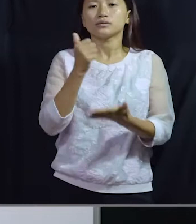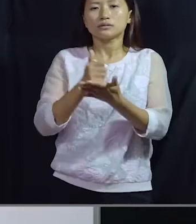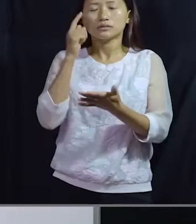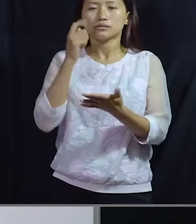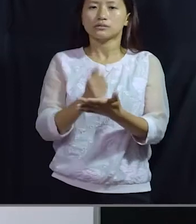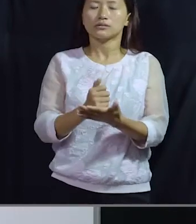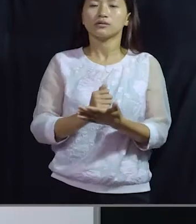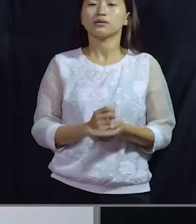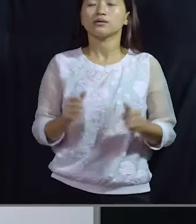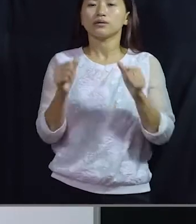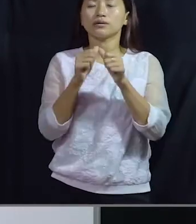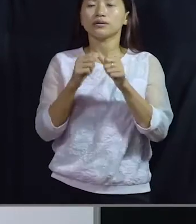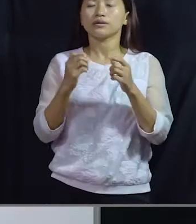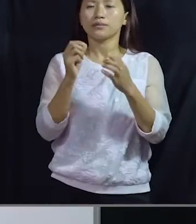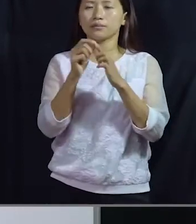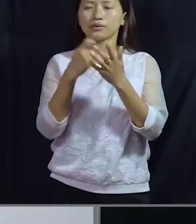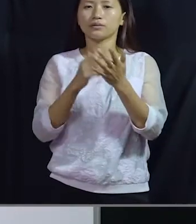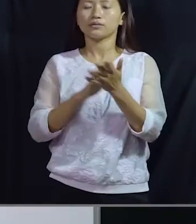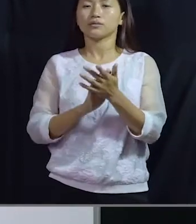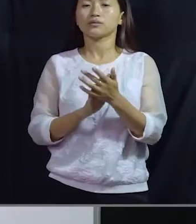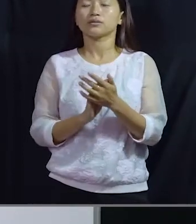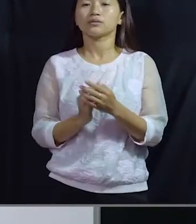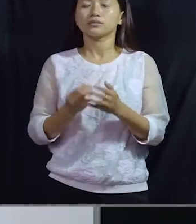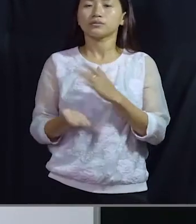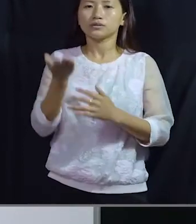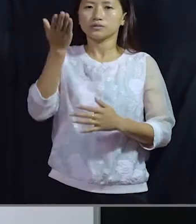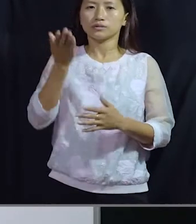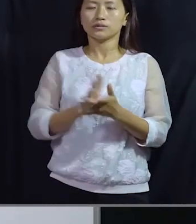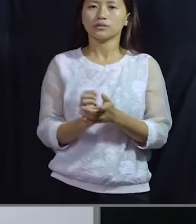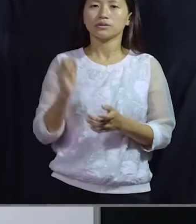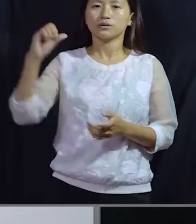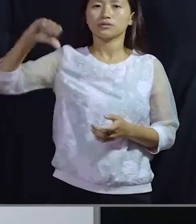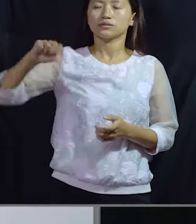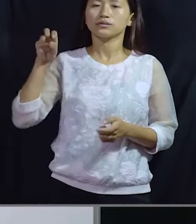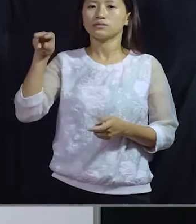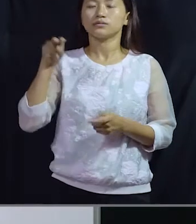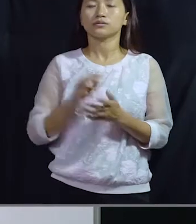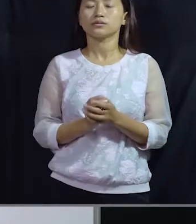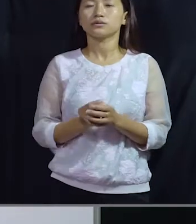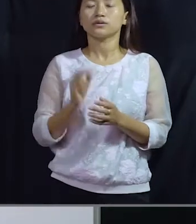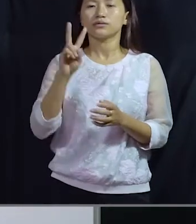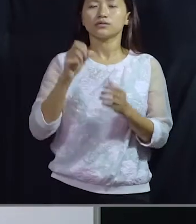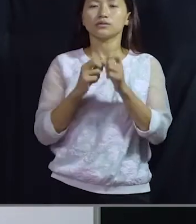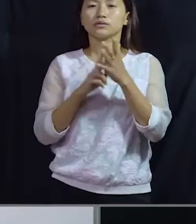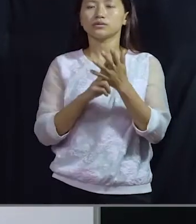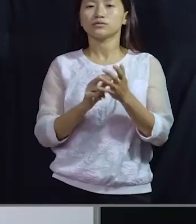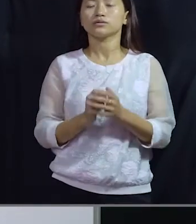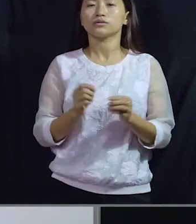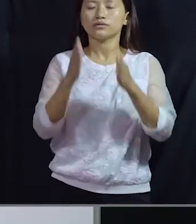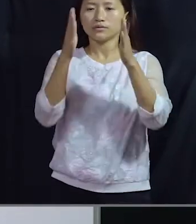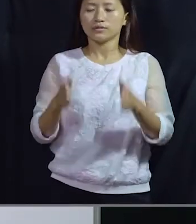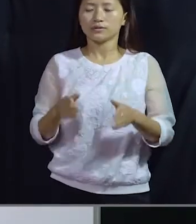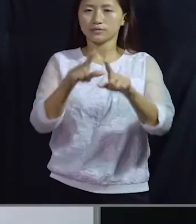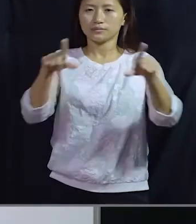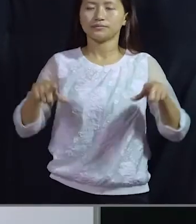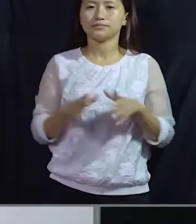that A. Provision for doubtful debts to be increased by rupees 900, value of land and building to be